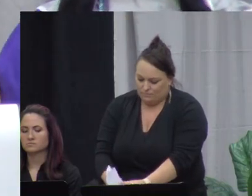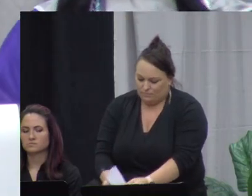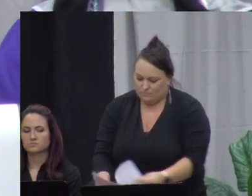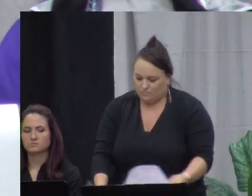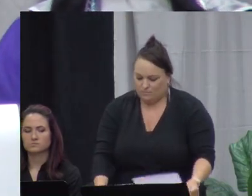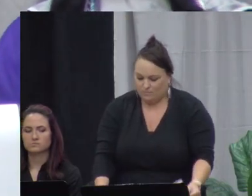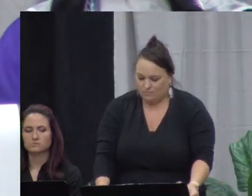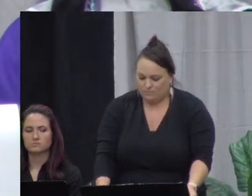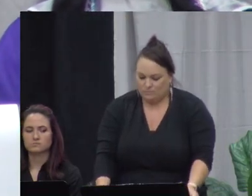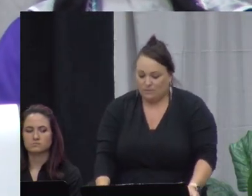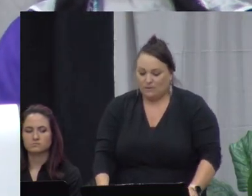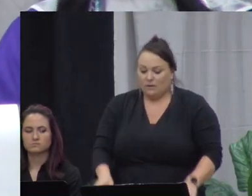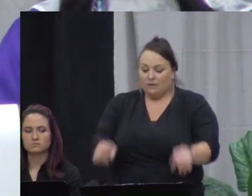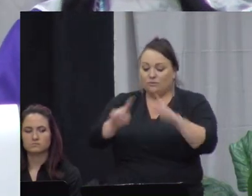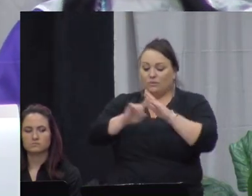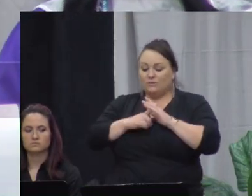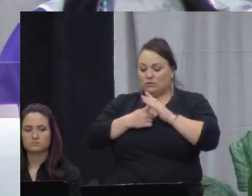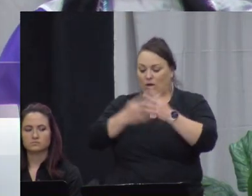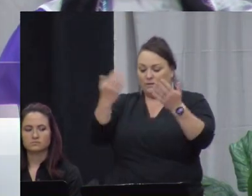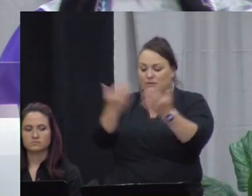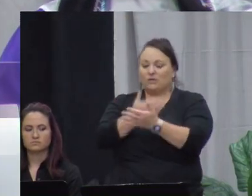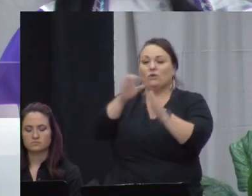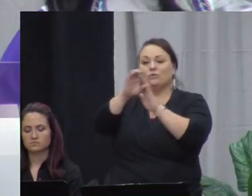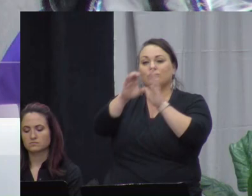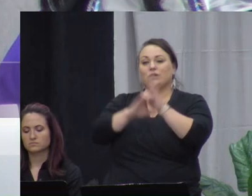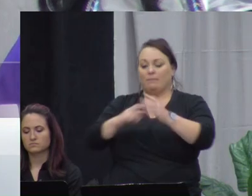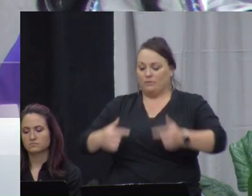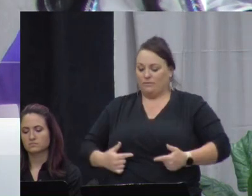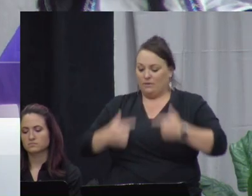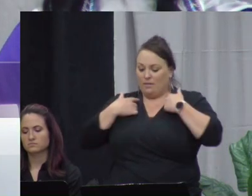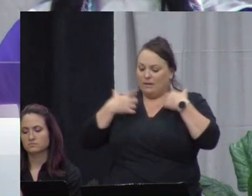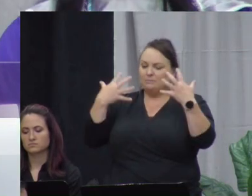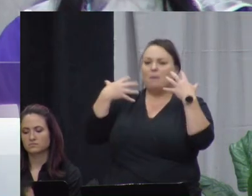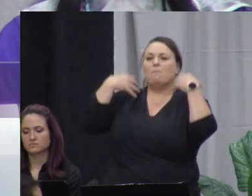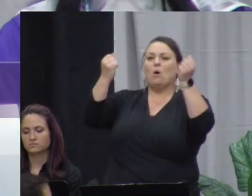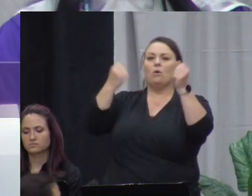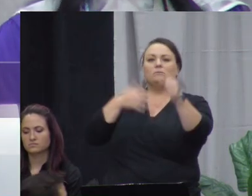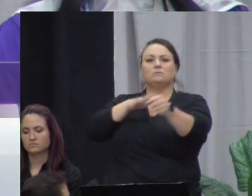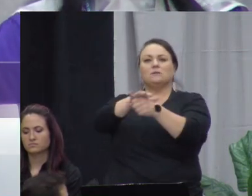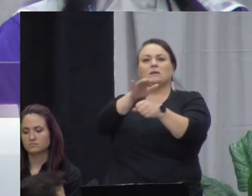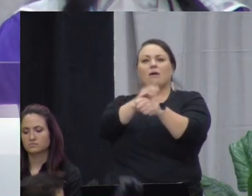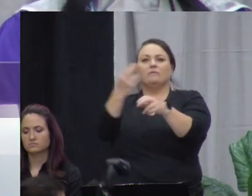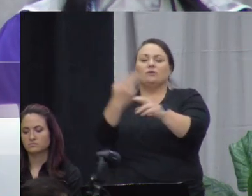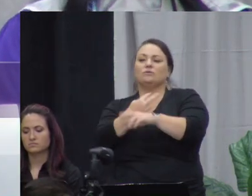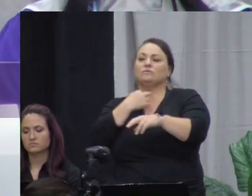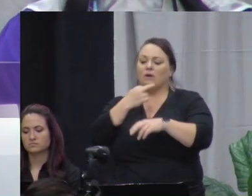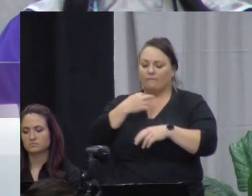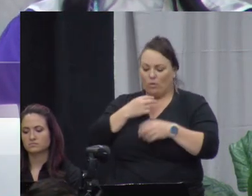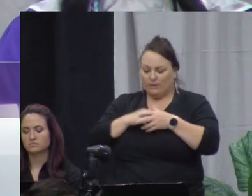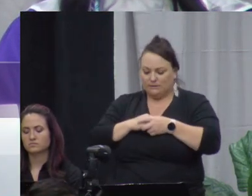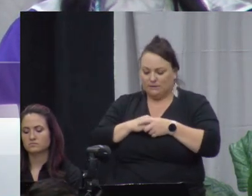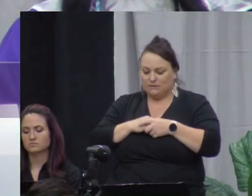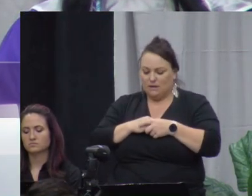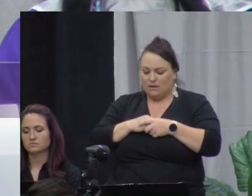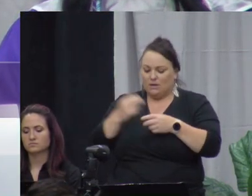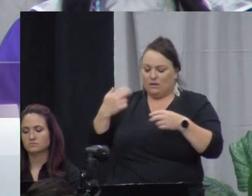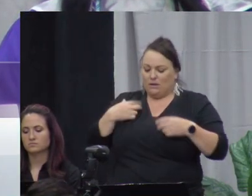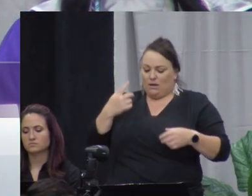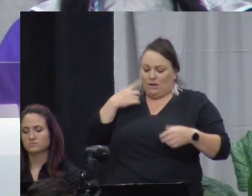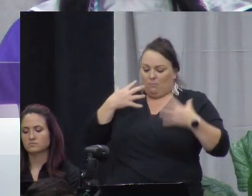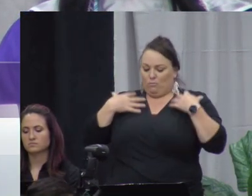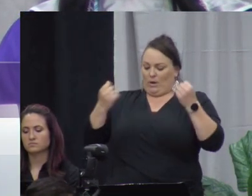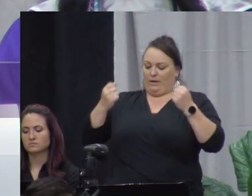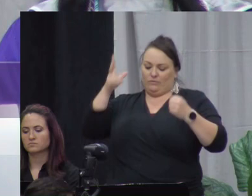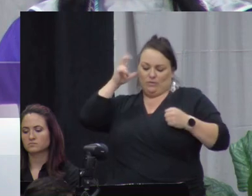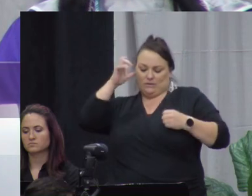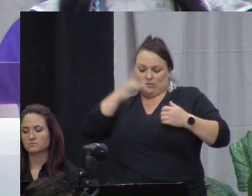As we start this new chapter of our lives, let's be bold enough to use our voices, brave enough to listen to our hearts, strong enough to live with the utmost truth